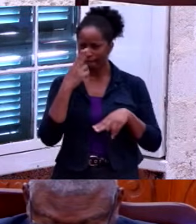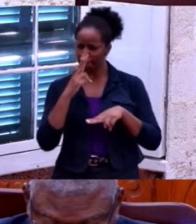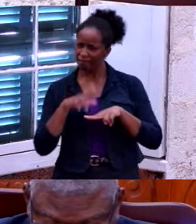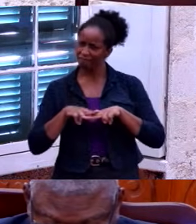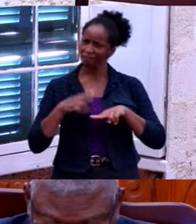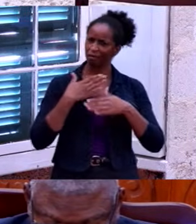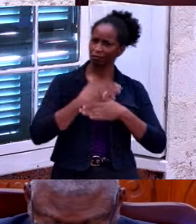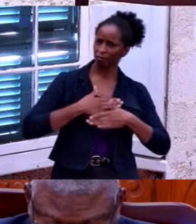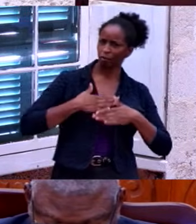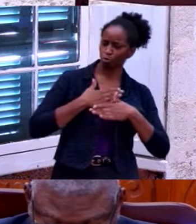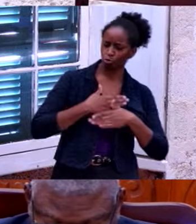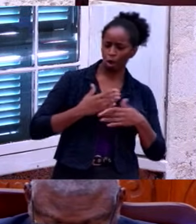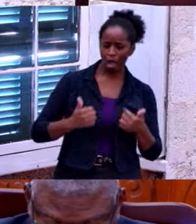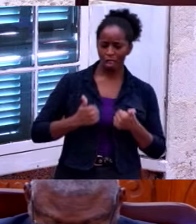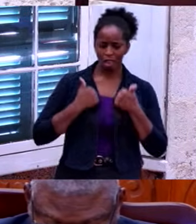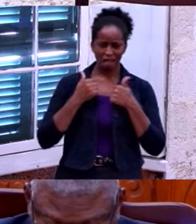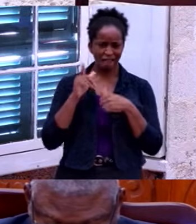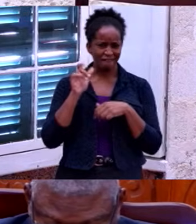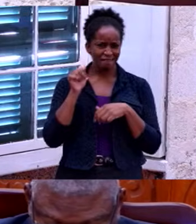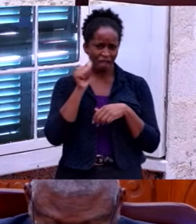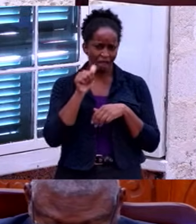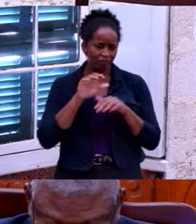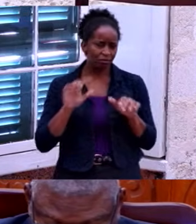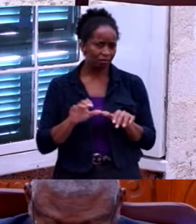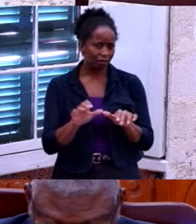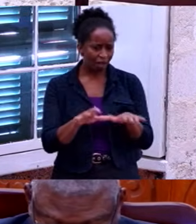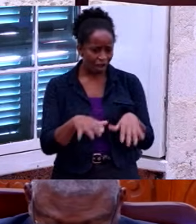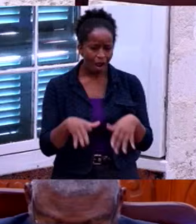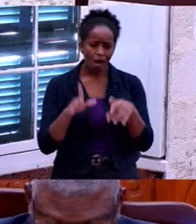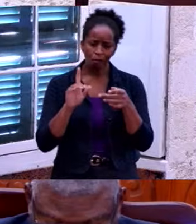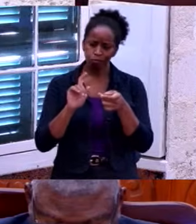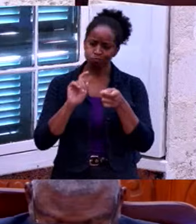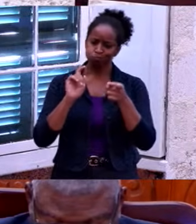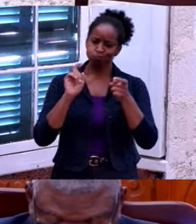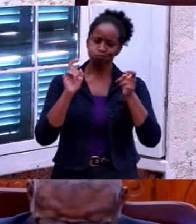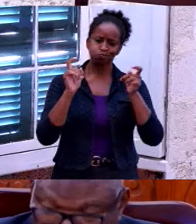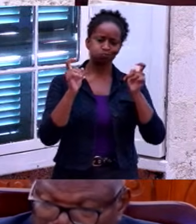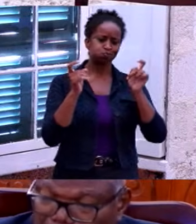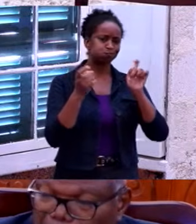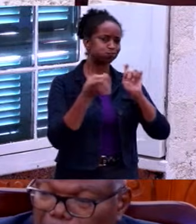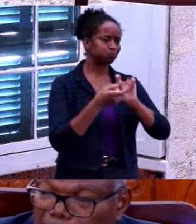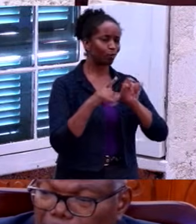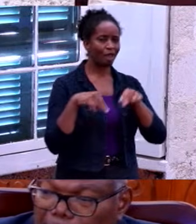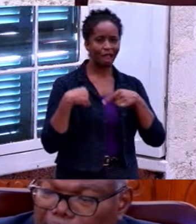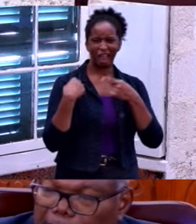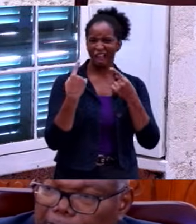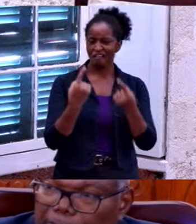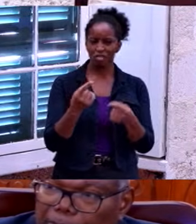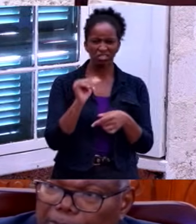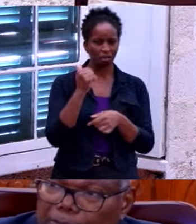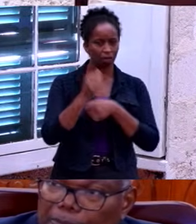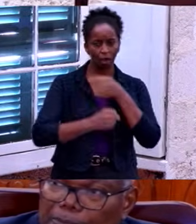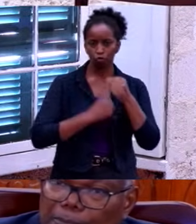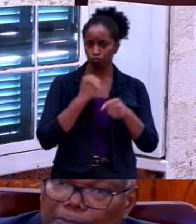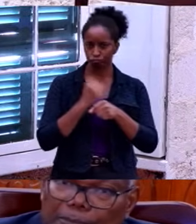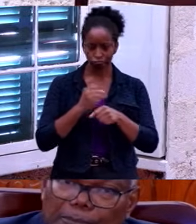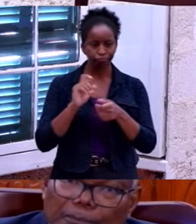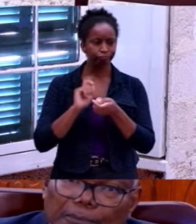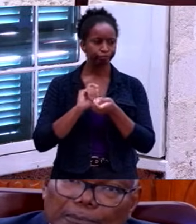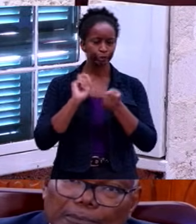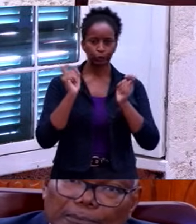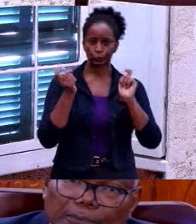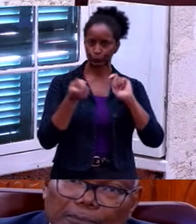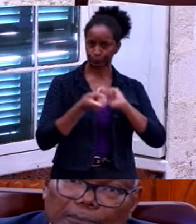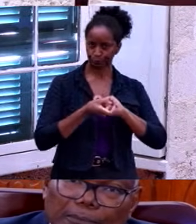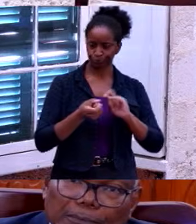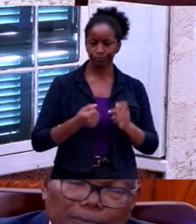changed significantly over the course of a decade and a half. So